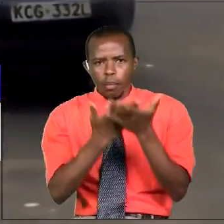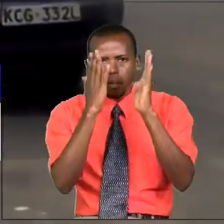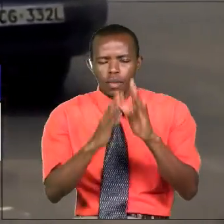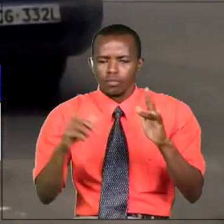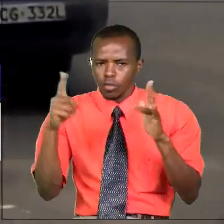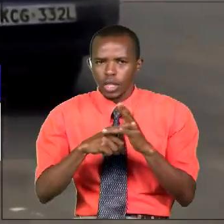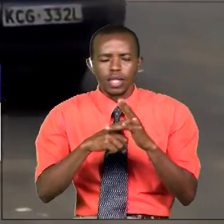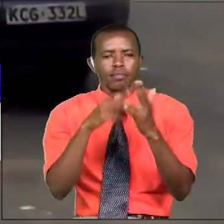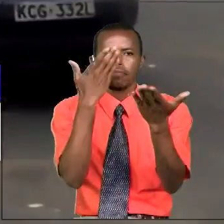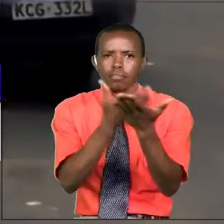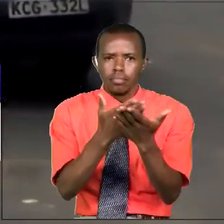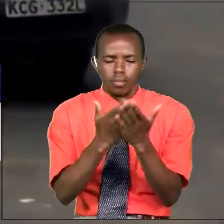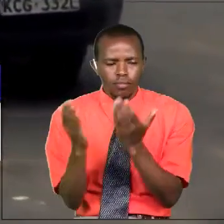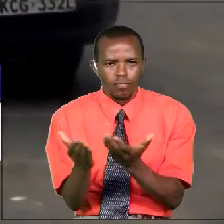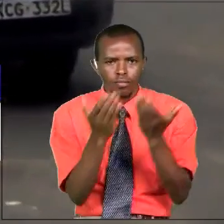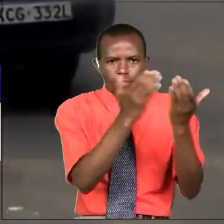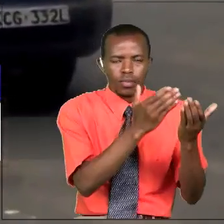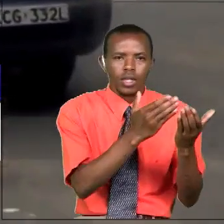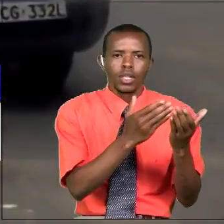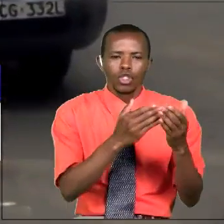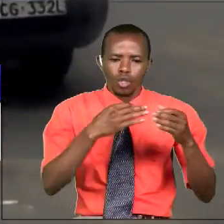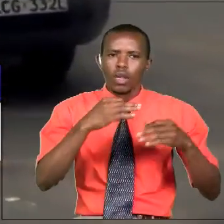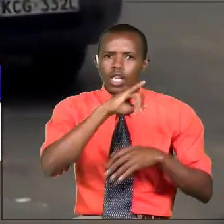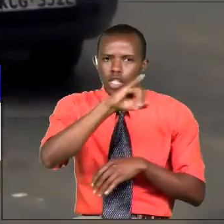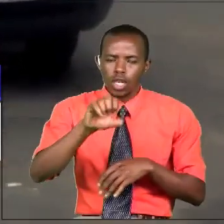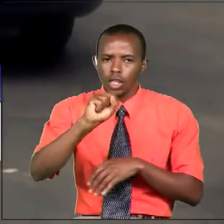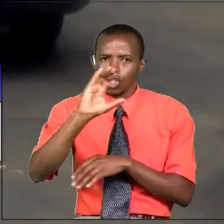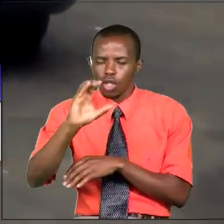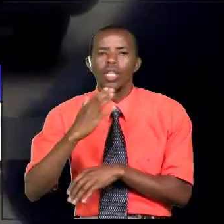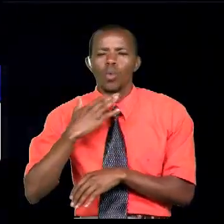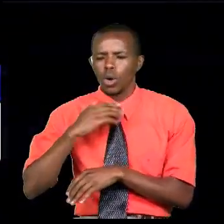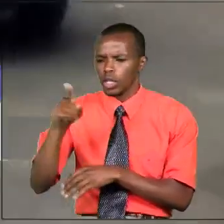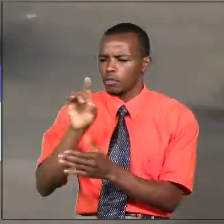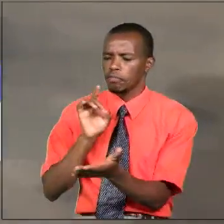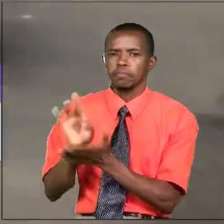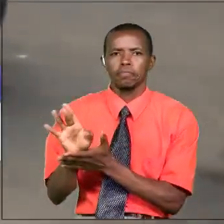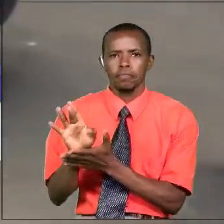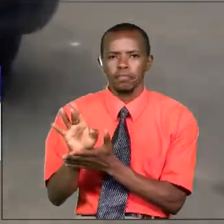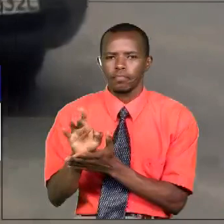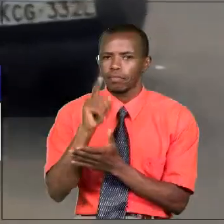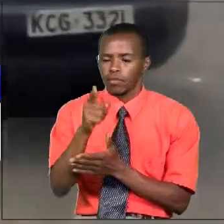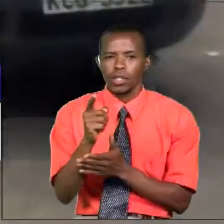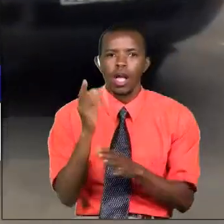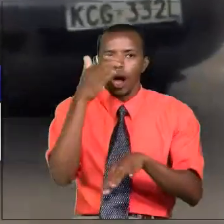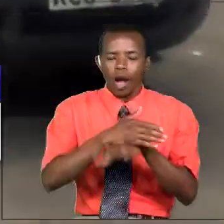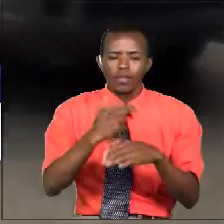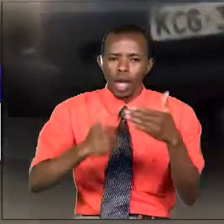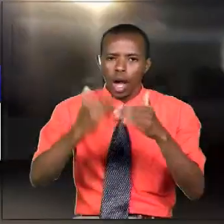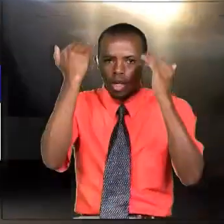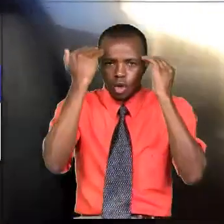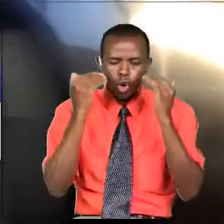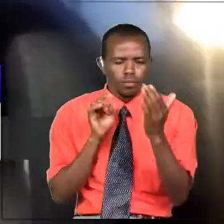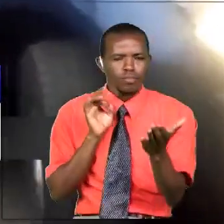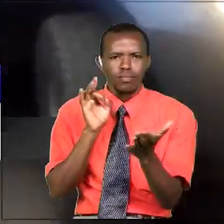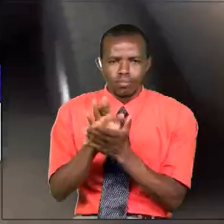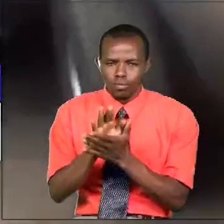lodged petitions before the Judicial Service Commission seeking Mulu's removal. This was after the High Court suspended